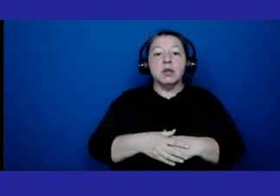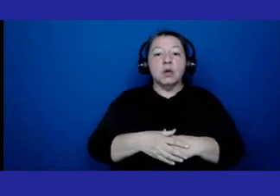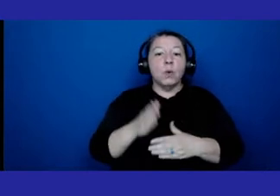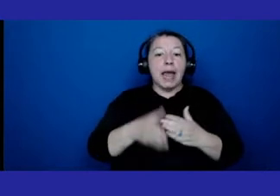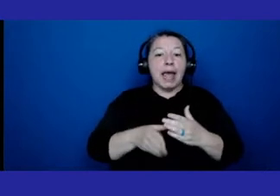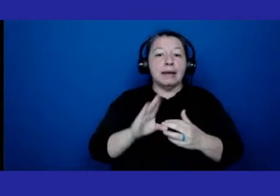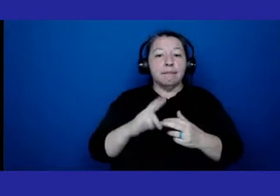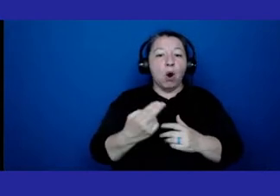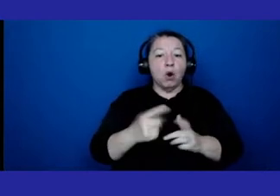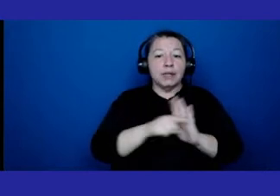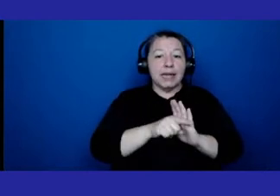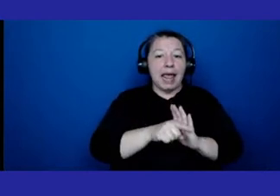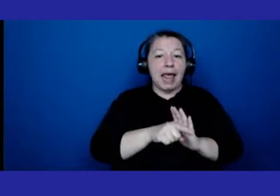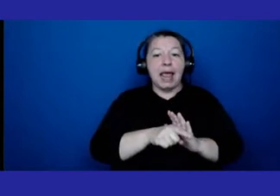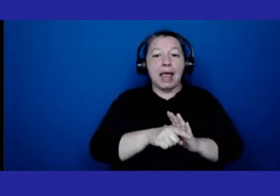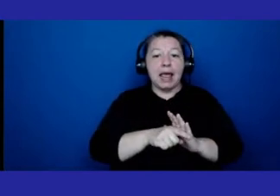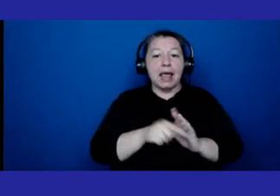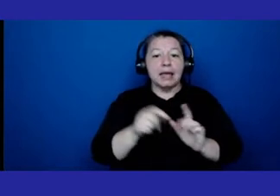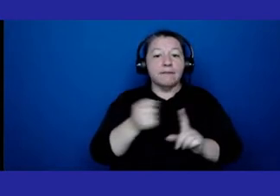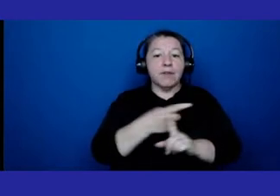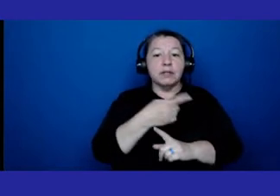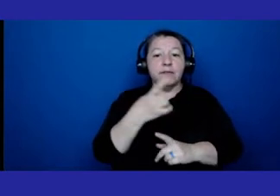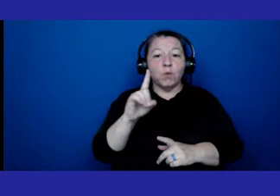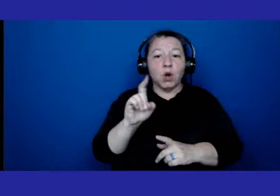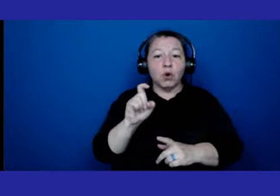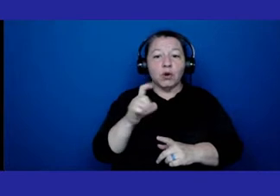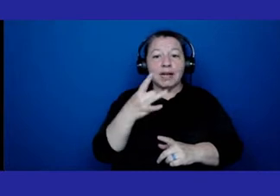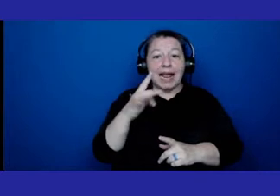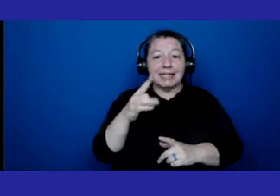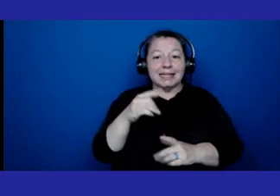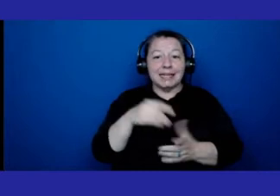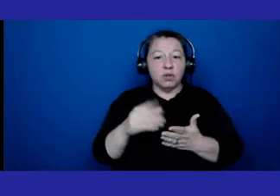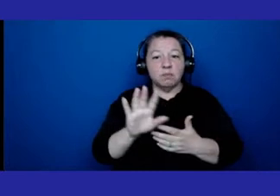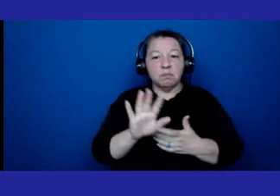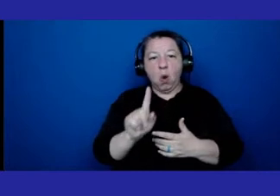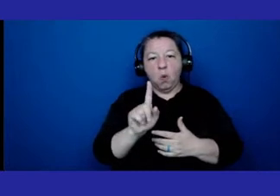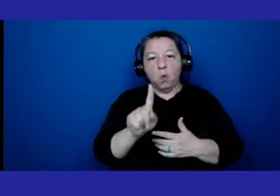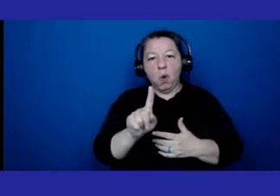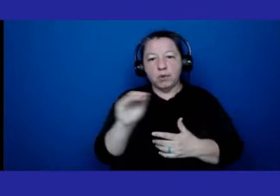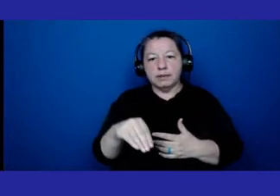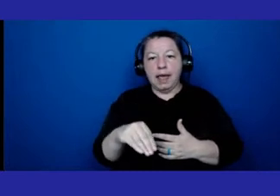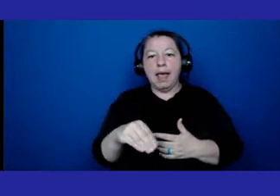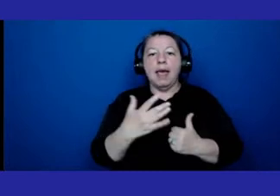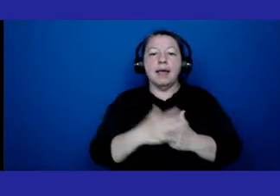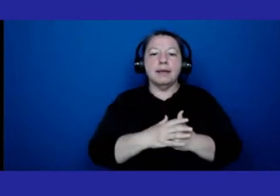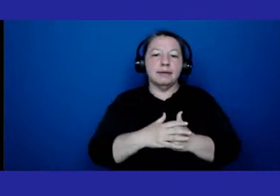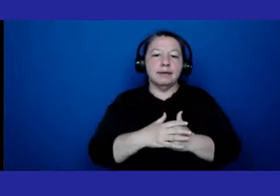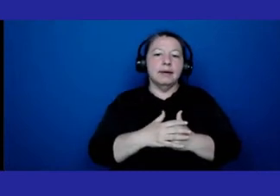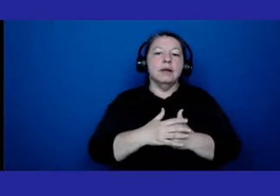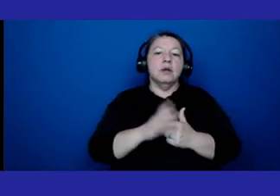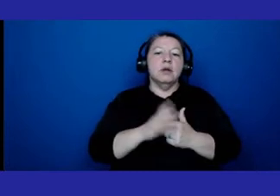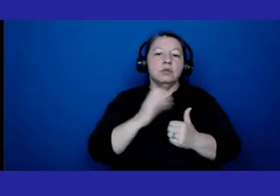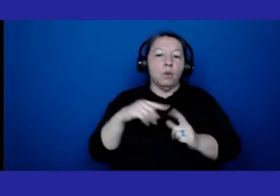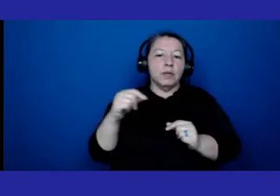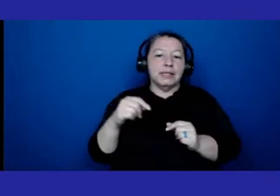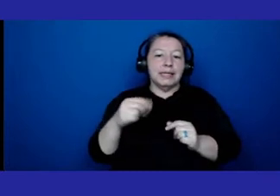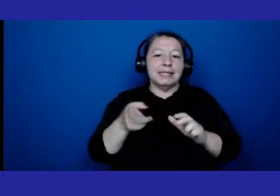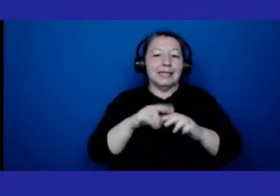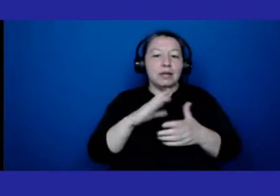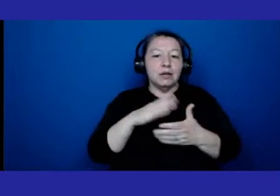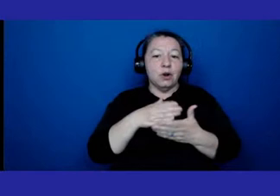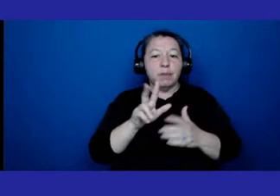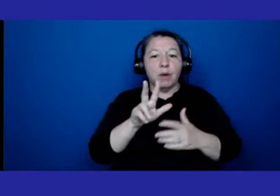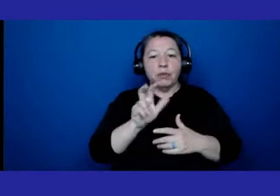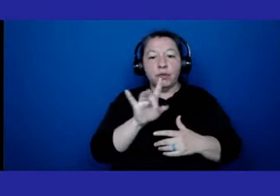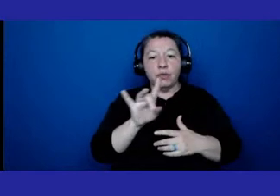of $118 million, about 1%. And again, receipts exceeding budget by $338 million, offset by disbursements